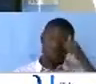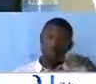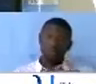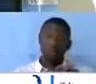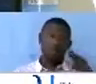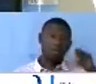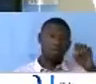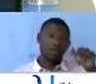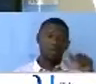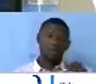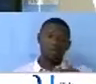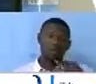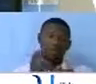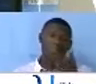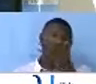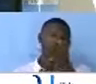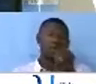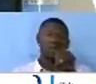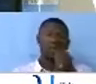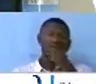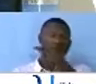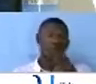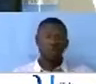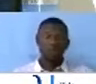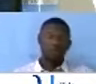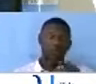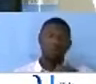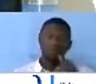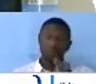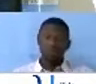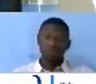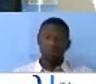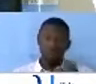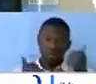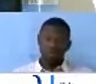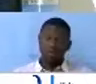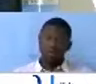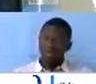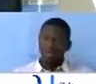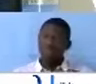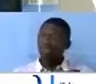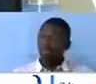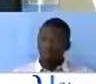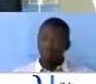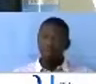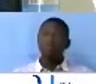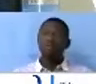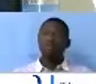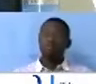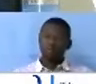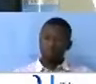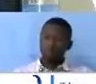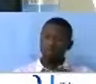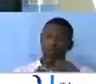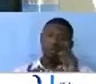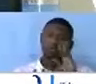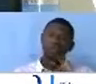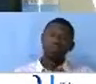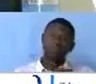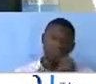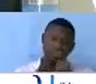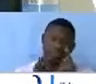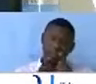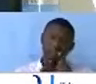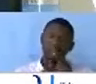torture. And it was accepted. It was the norm. It was the culture. It was the way of doing things.